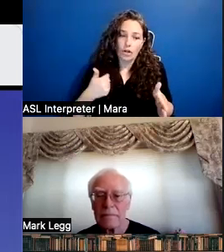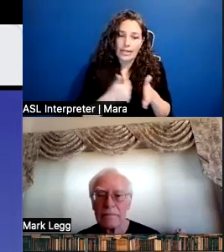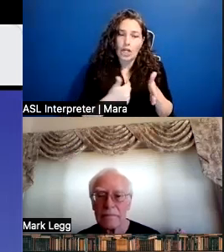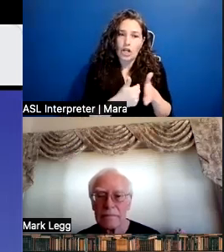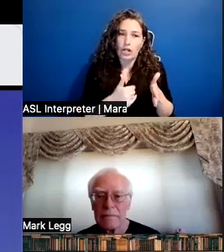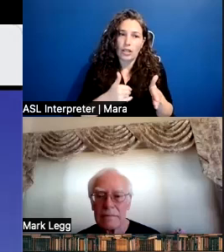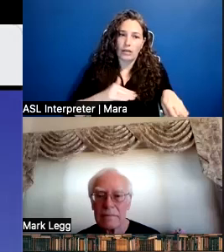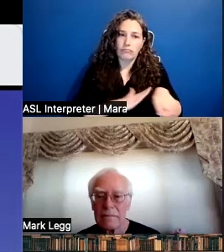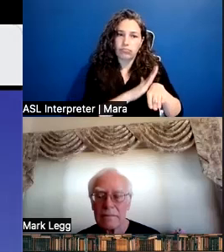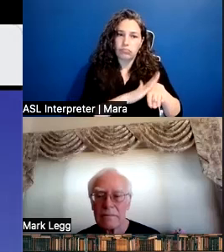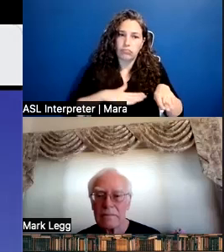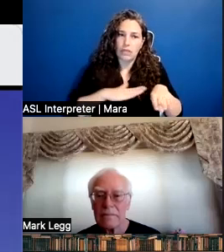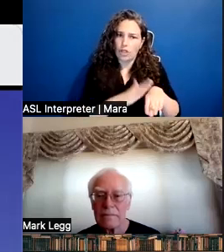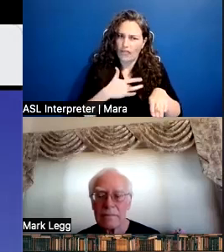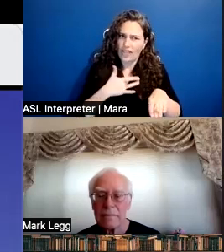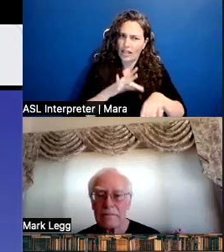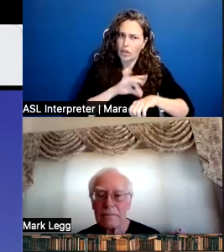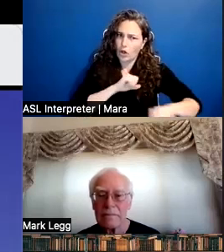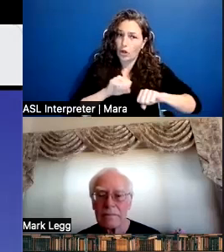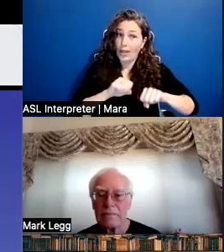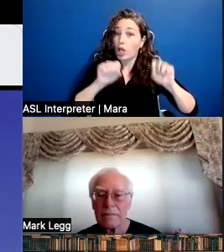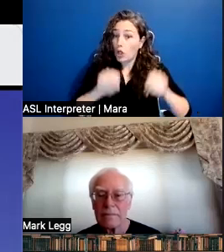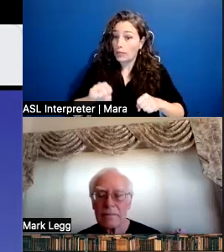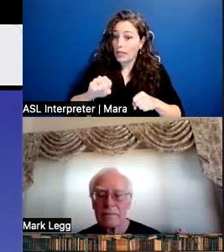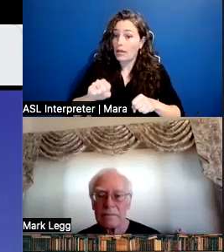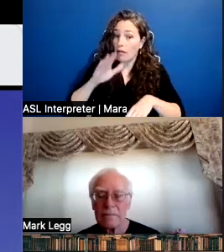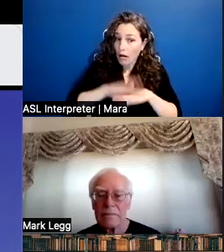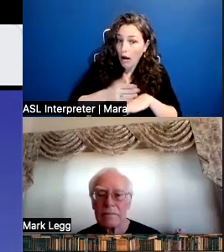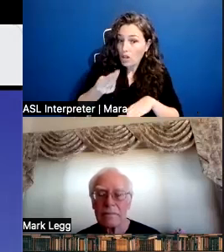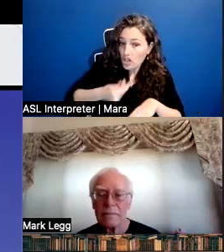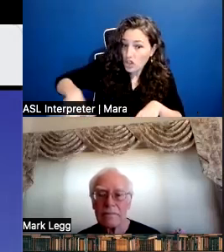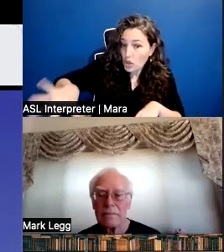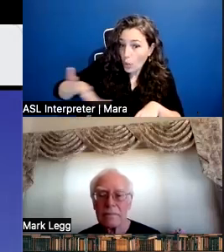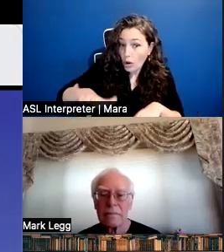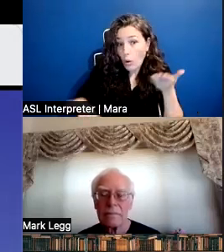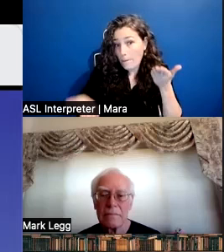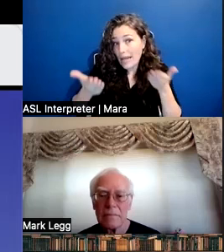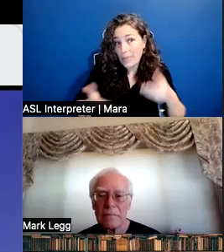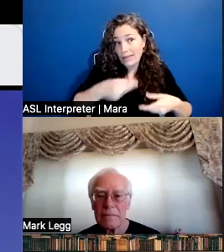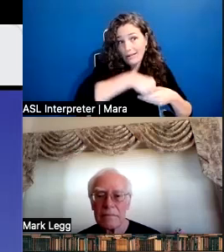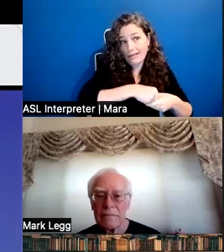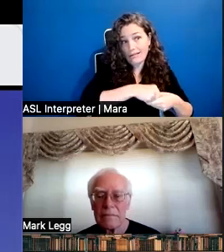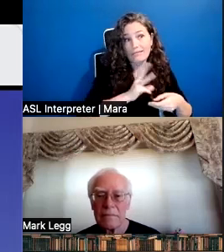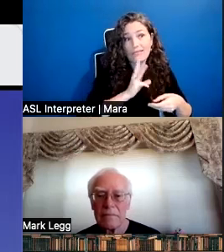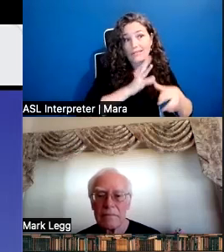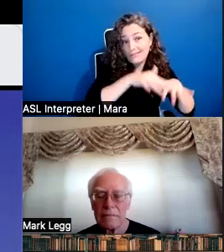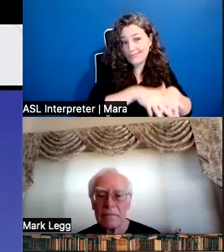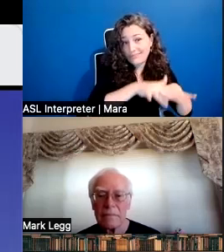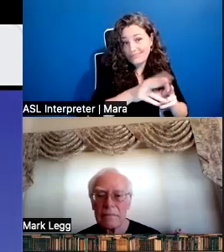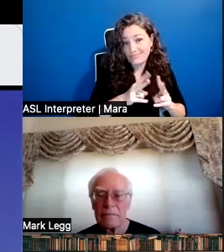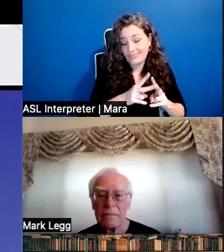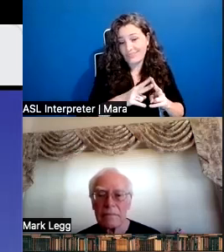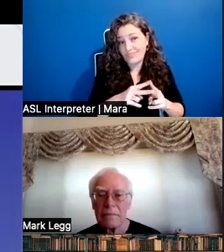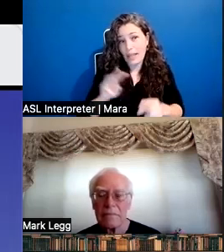earthquake, it could be an onshore earthquake further inland, but it could be off the coast. And as Mark has shown, it